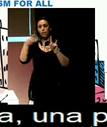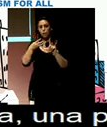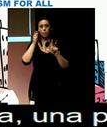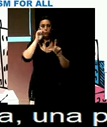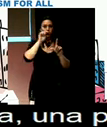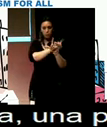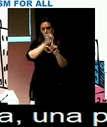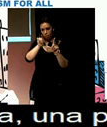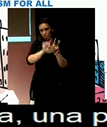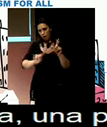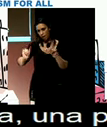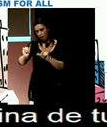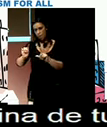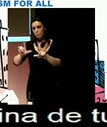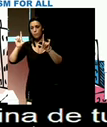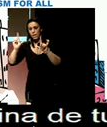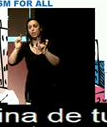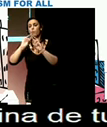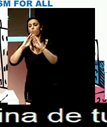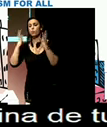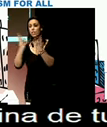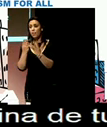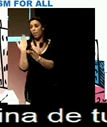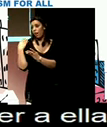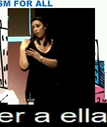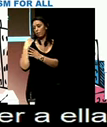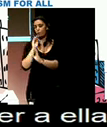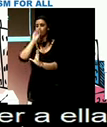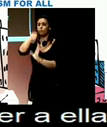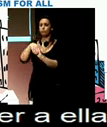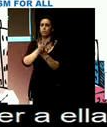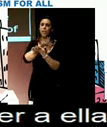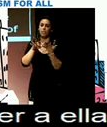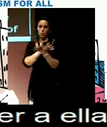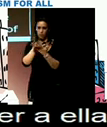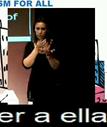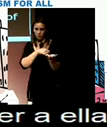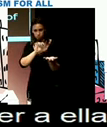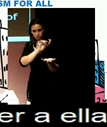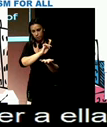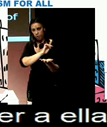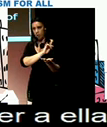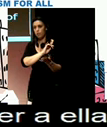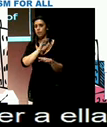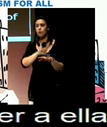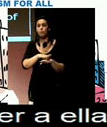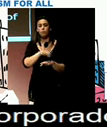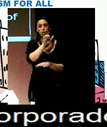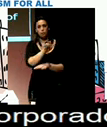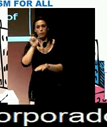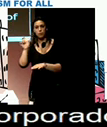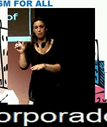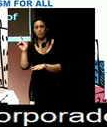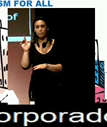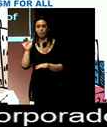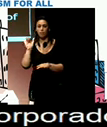you can have access to it from the website of the City Council. We have also introduced sign language, Spanish sign language,